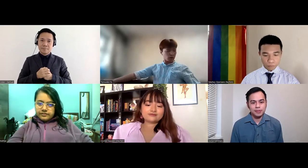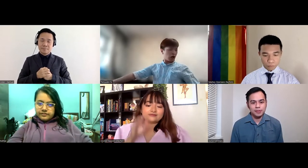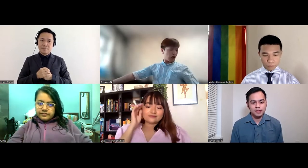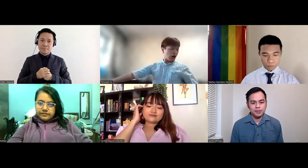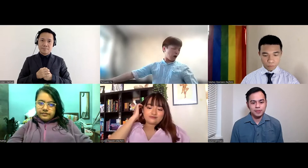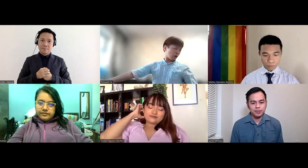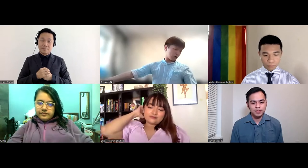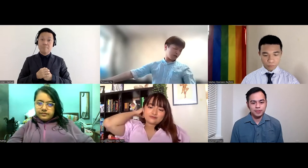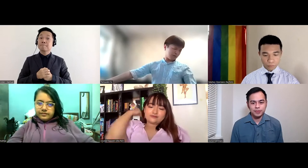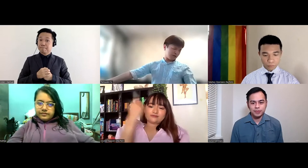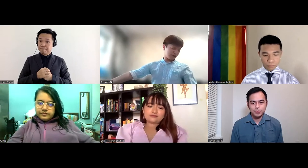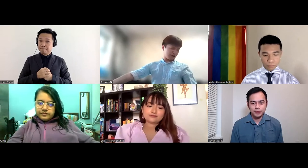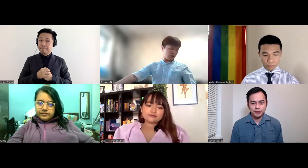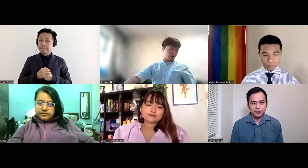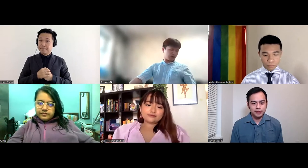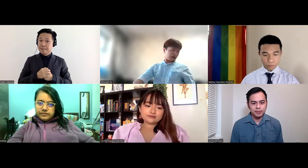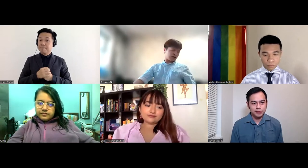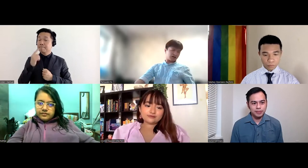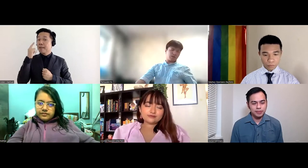In my opinion,